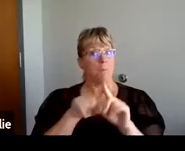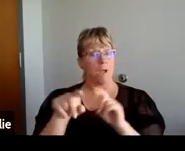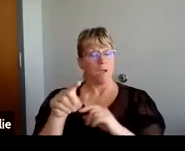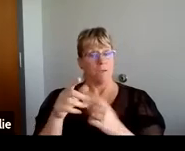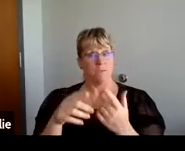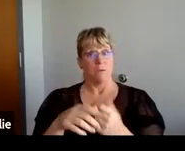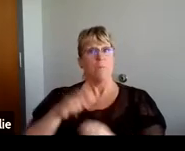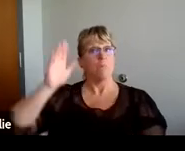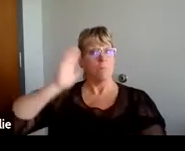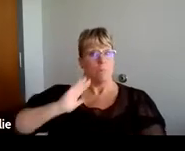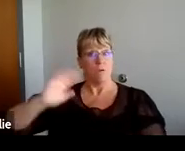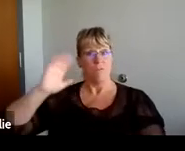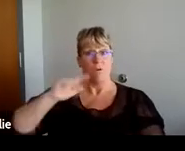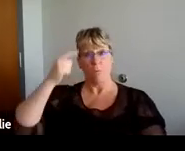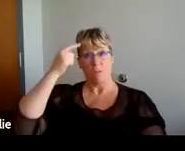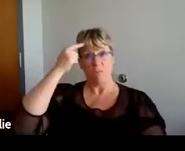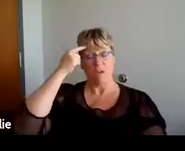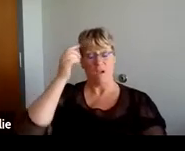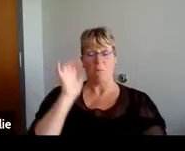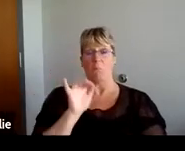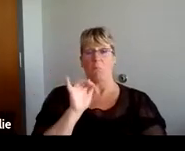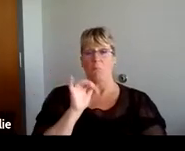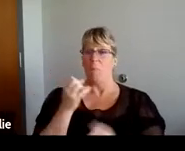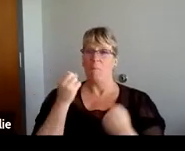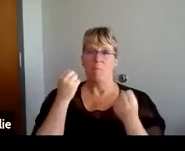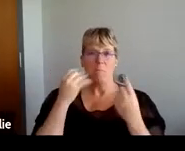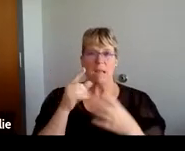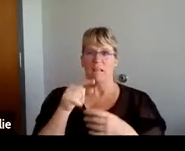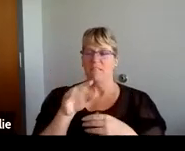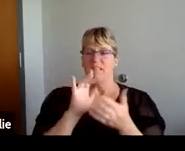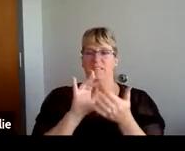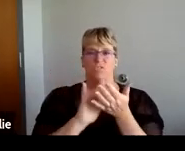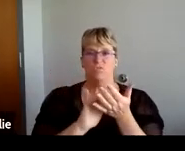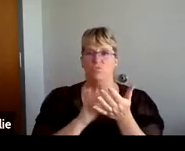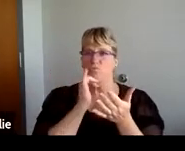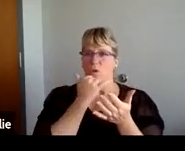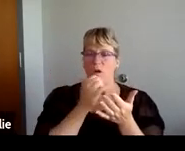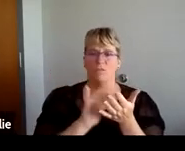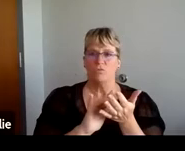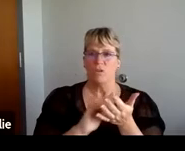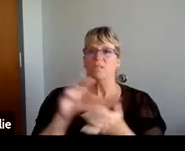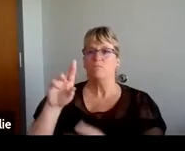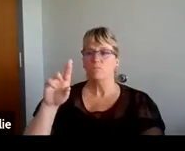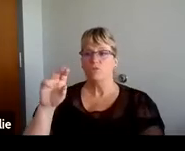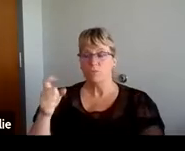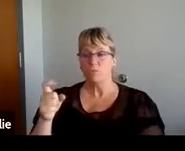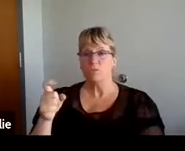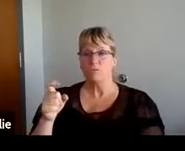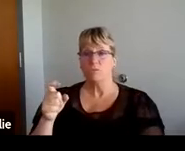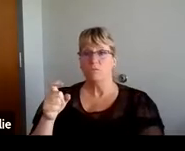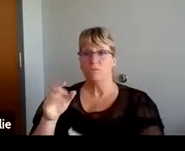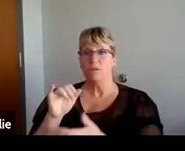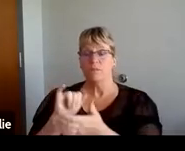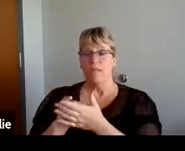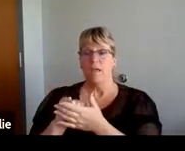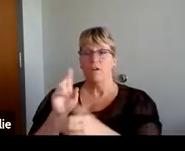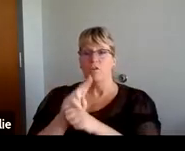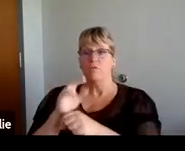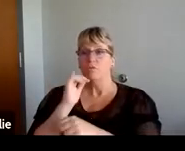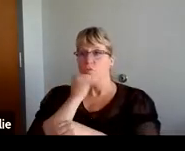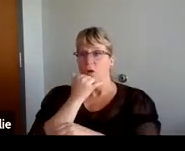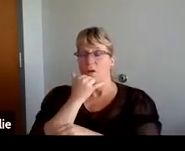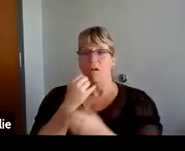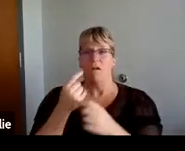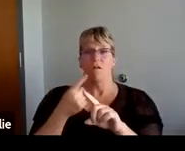used to think that many of these substances, especially the prescription substances which are abused, came from